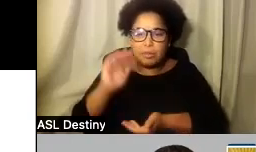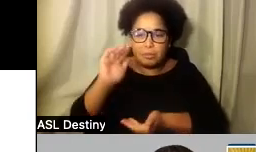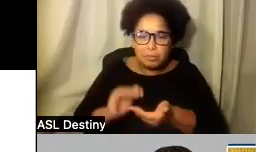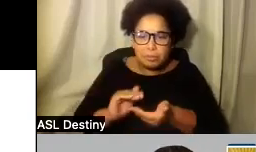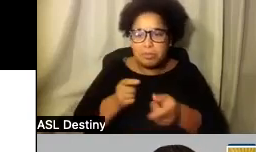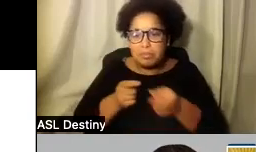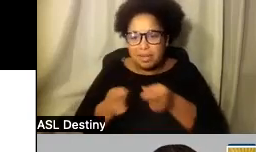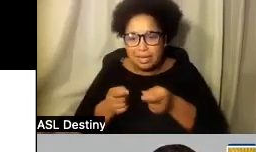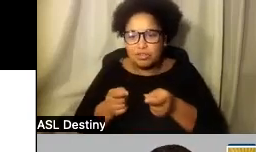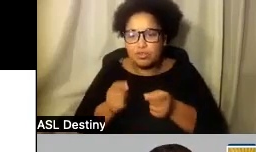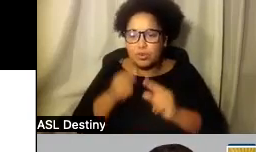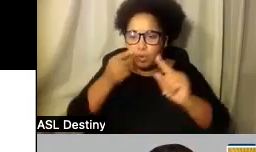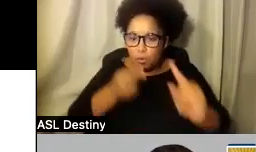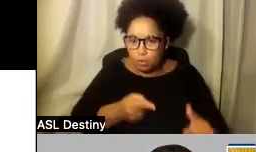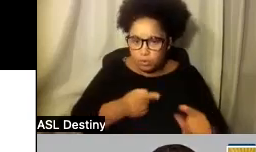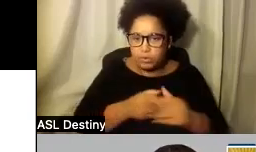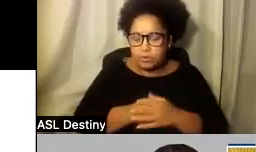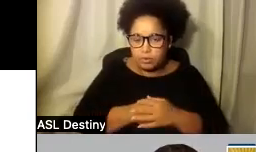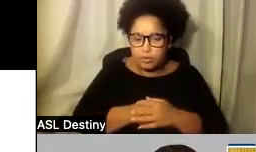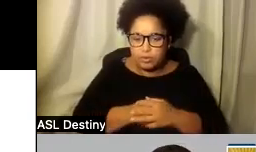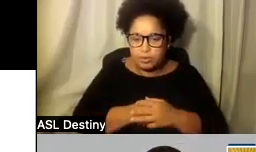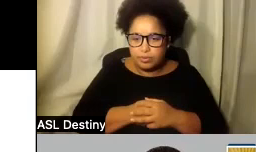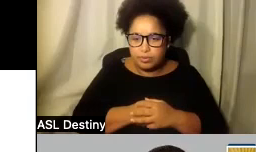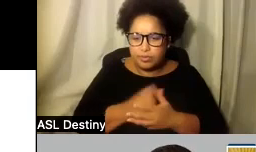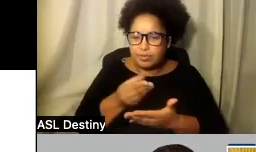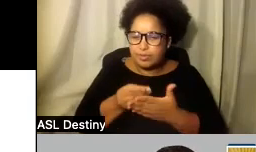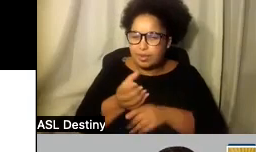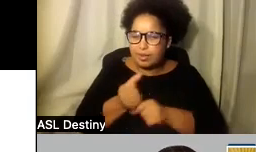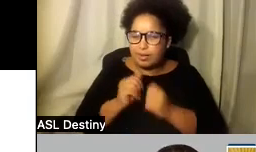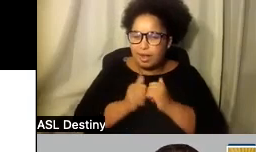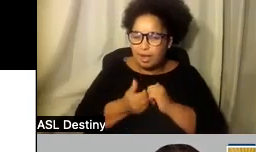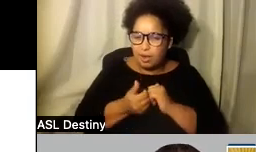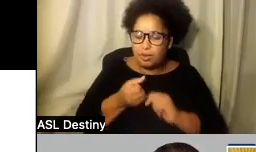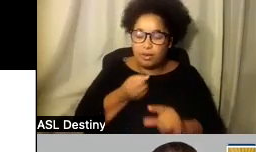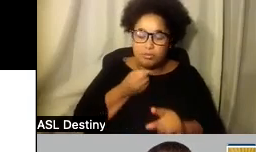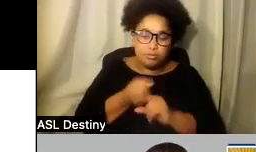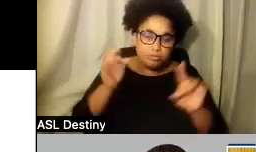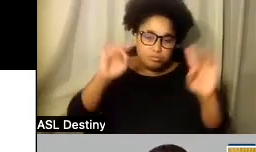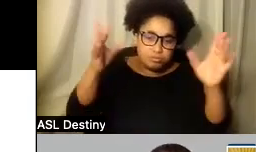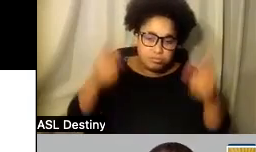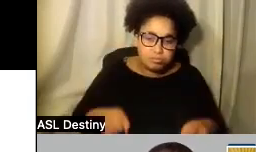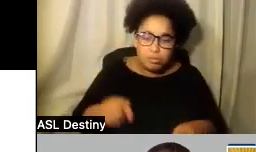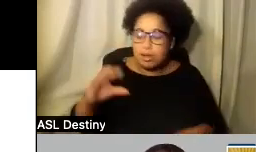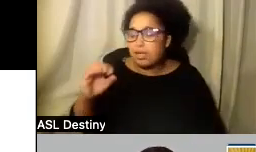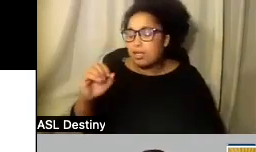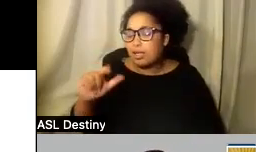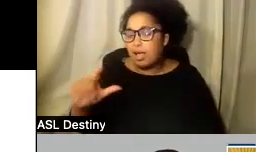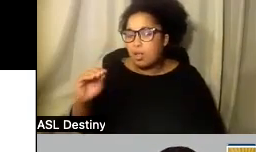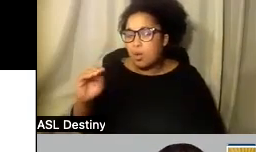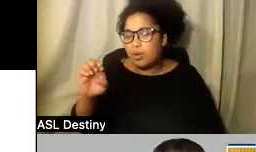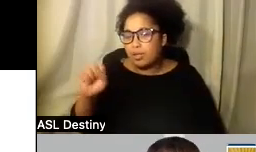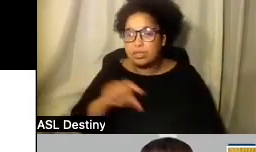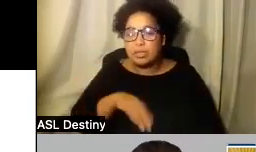what happens, how we essentially receive this money: the disaster occurs, Cal OES has to go out and do these damage assessments to see